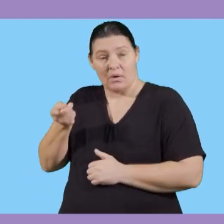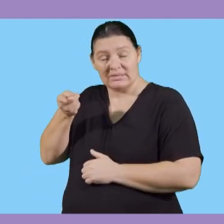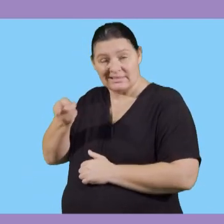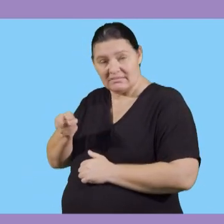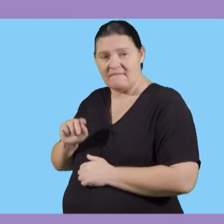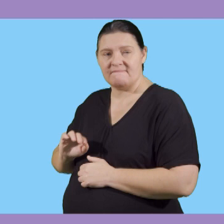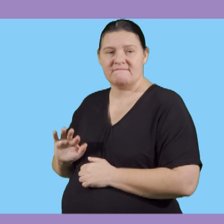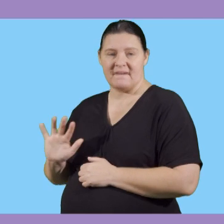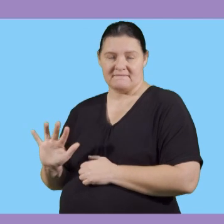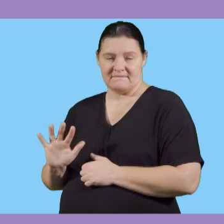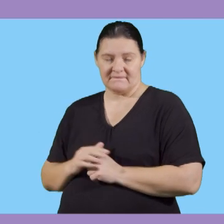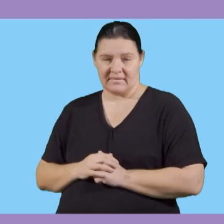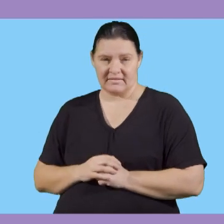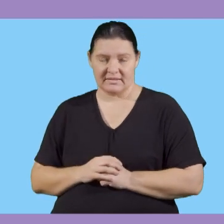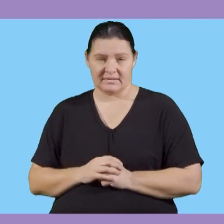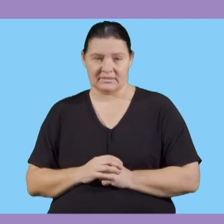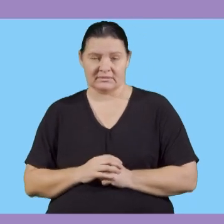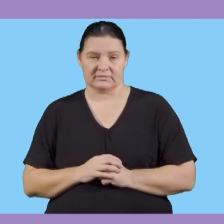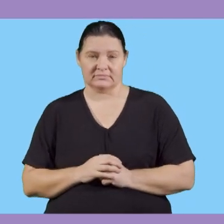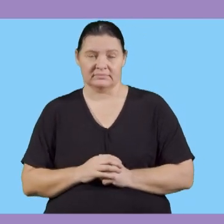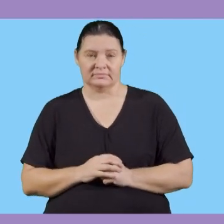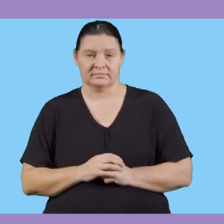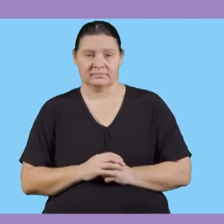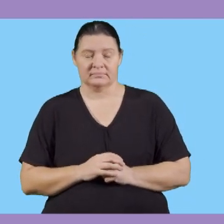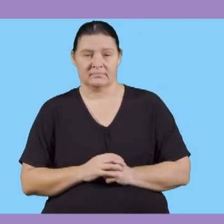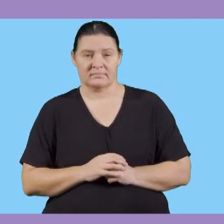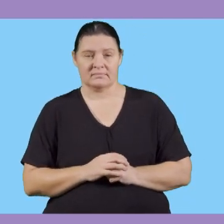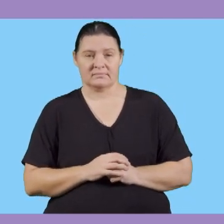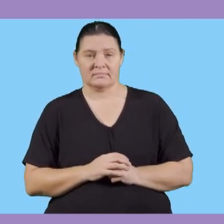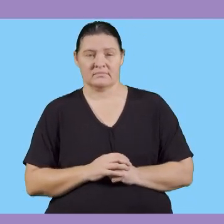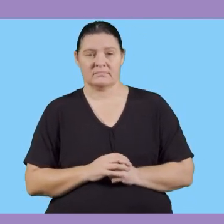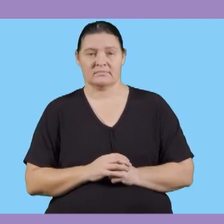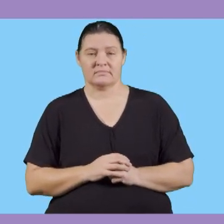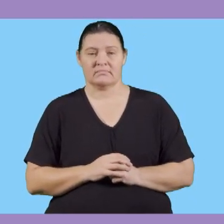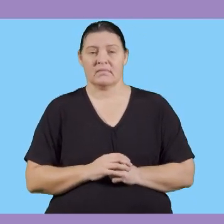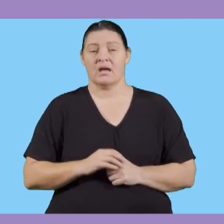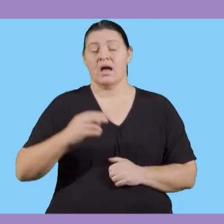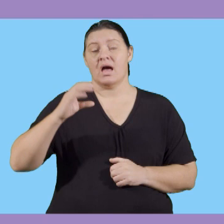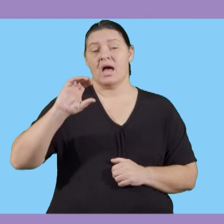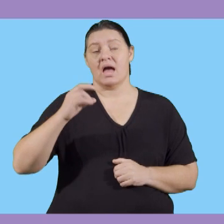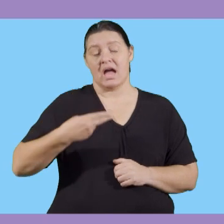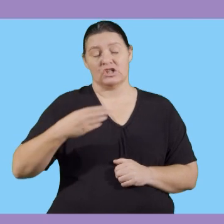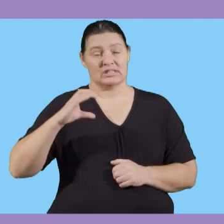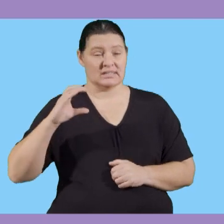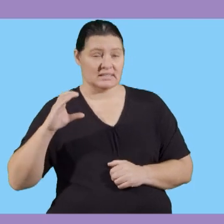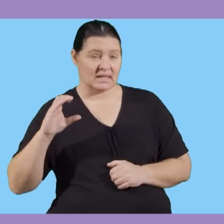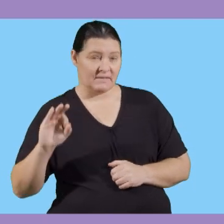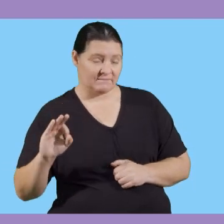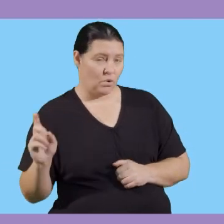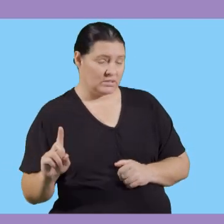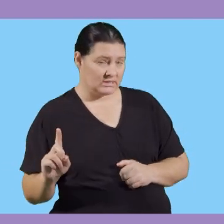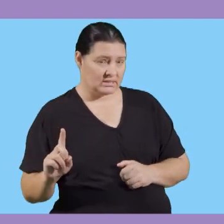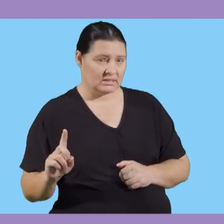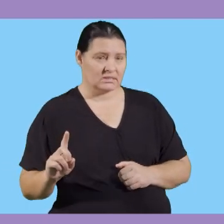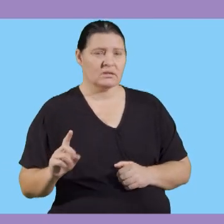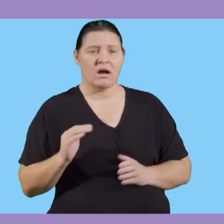120. And how many air hosts do we have? That is 5. Again, for us to simplify this,